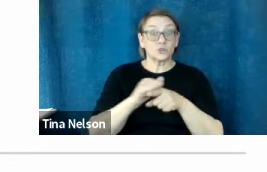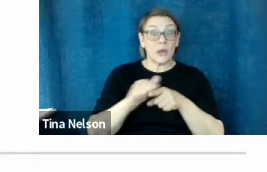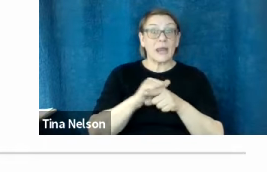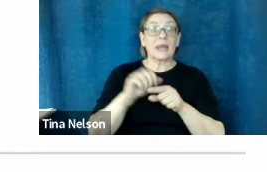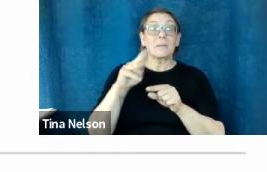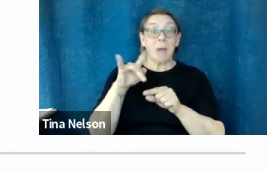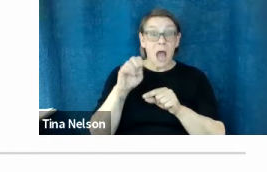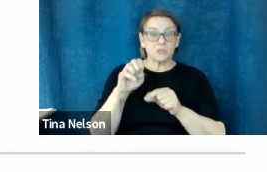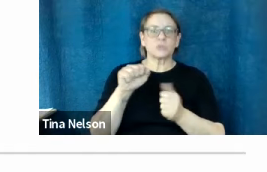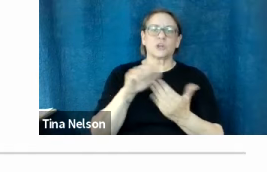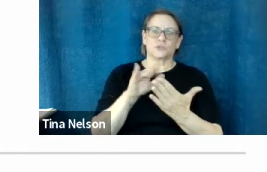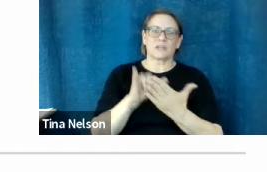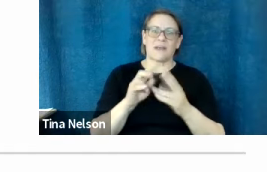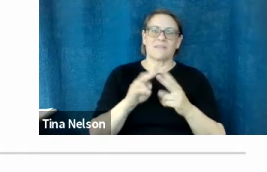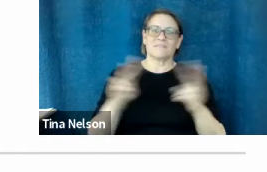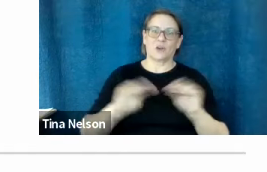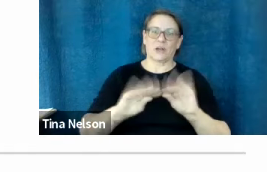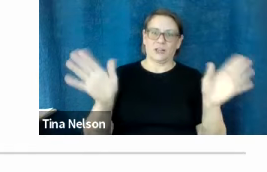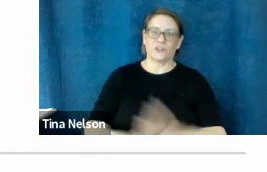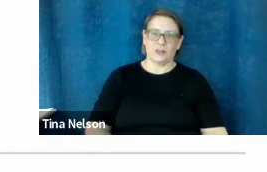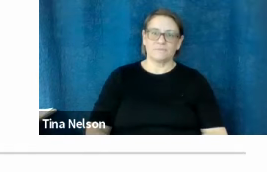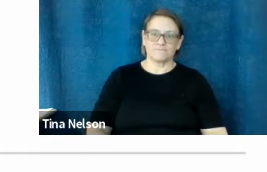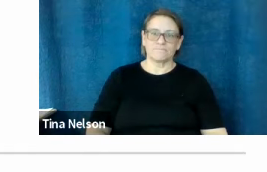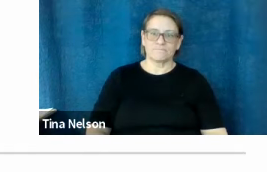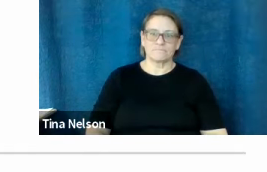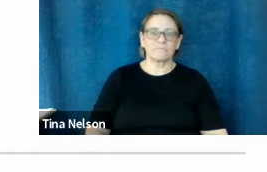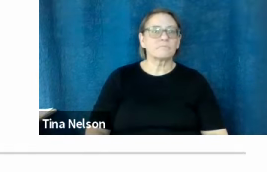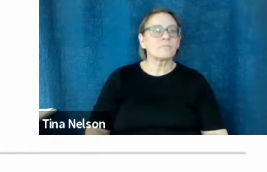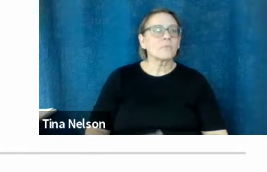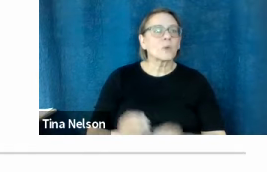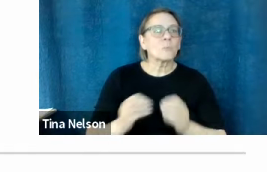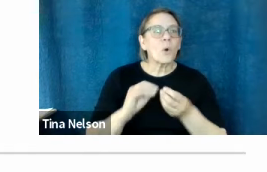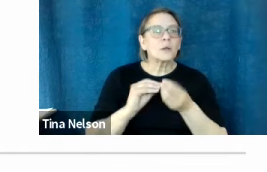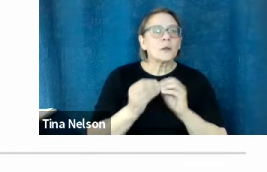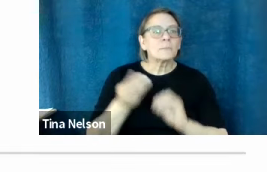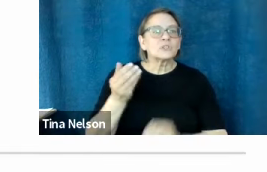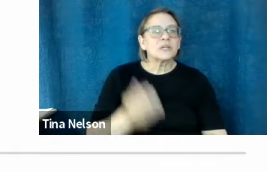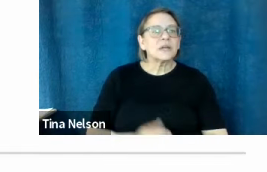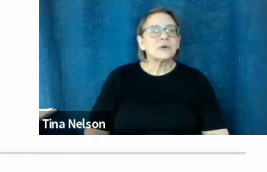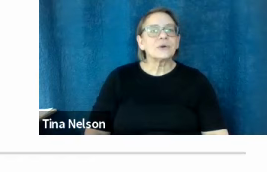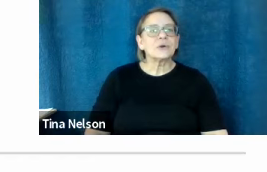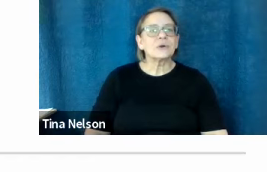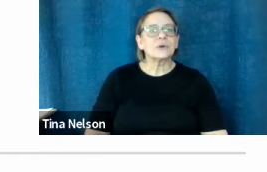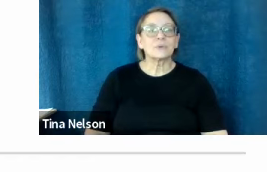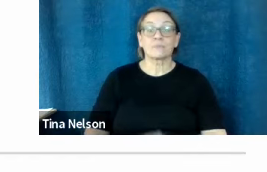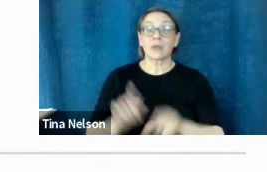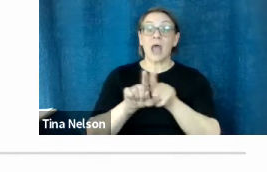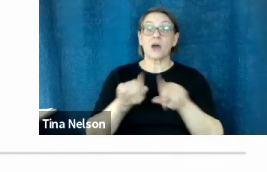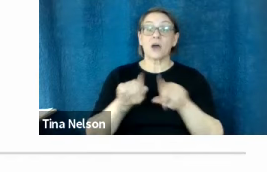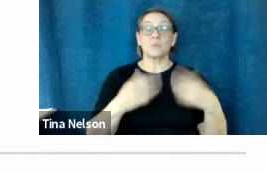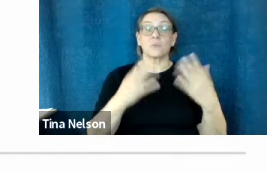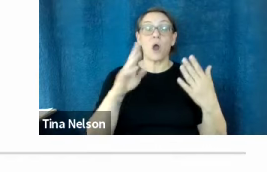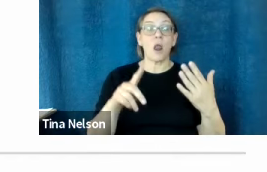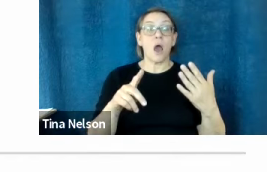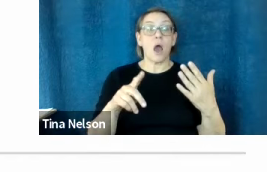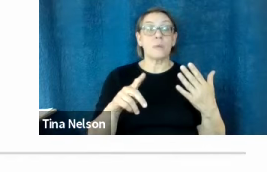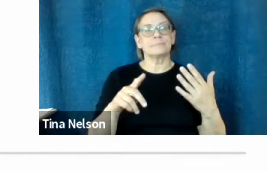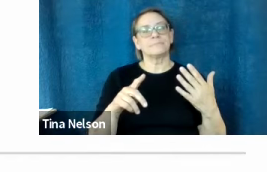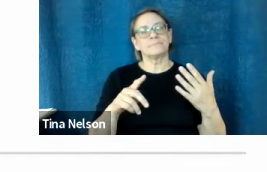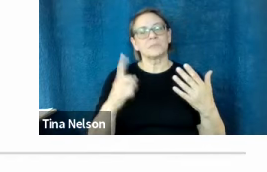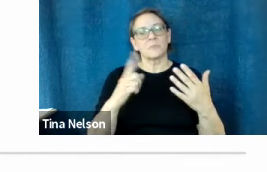visually, which is, which is great. So here's the numbers here. And I also brought up as well too, which is unfortunate